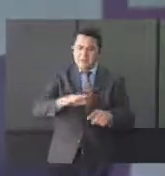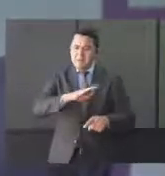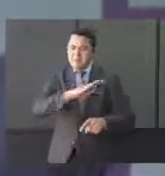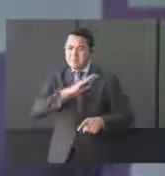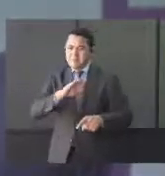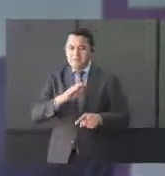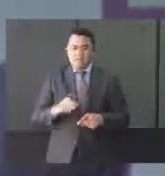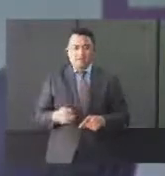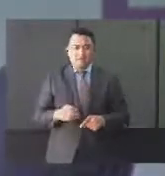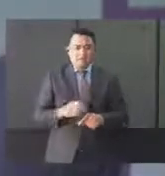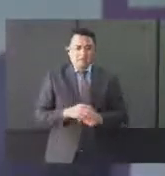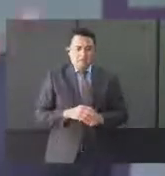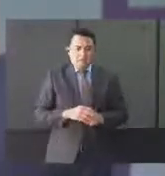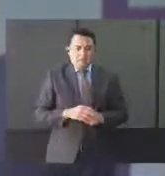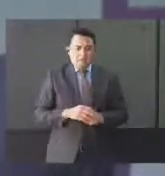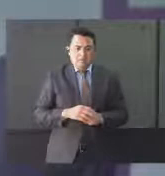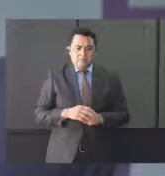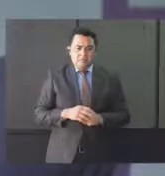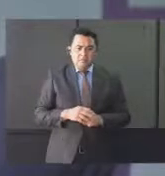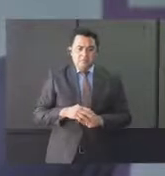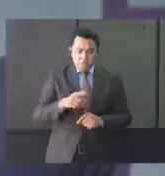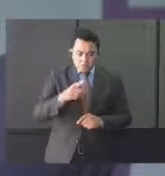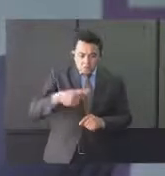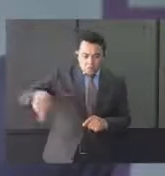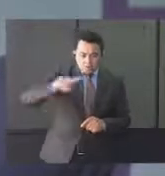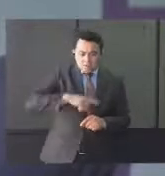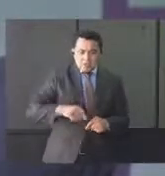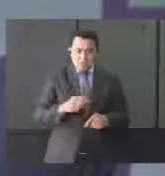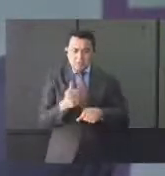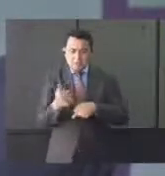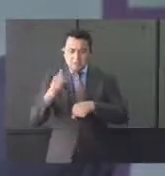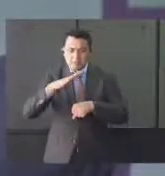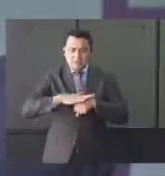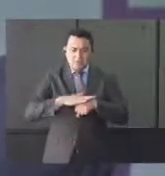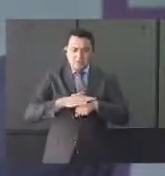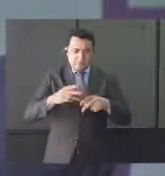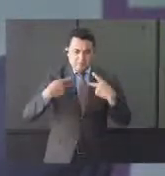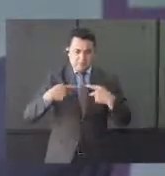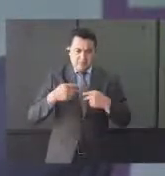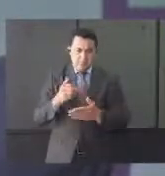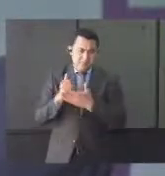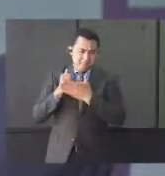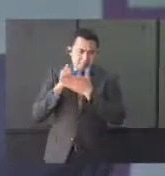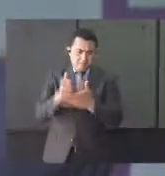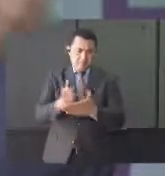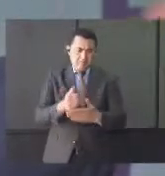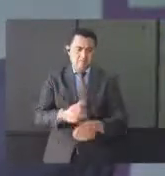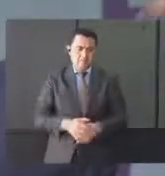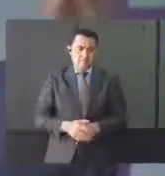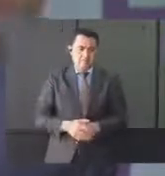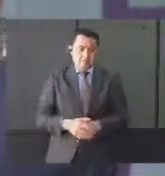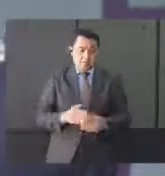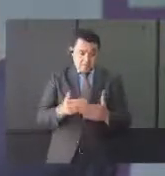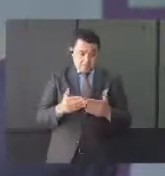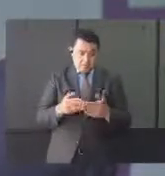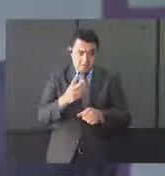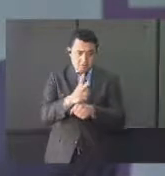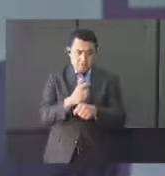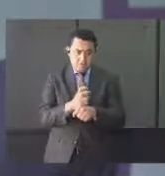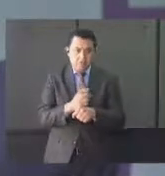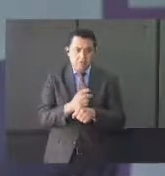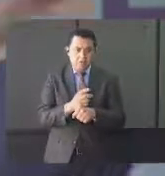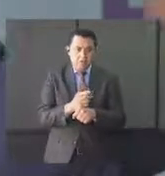feel comfortable in their own public spaces, in their own public administrations. I